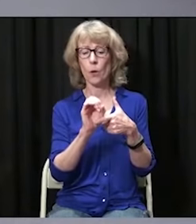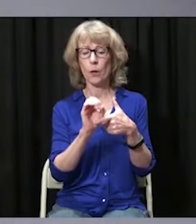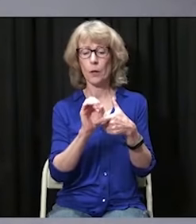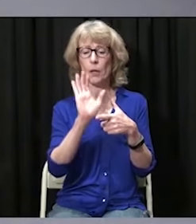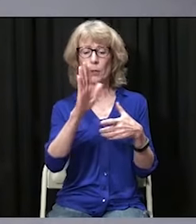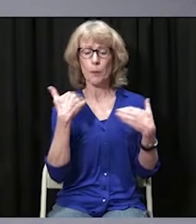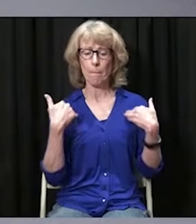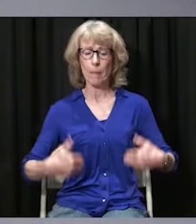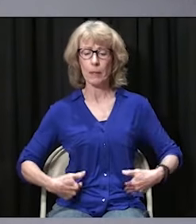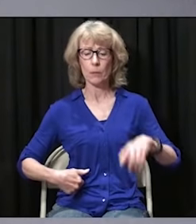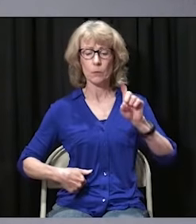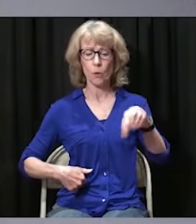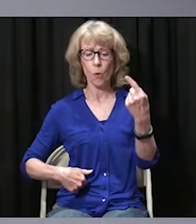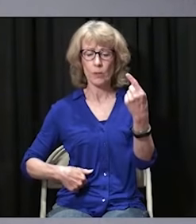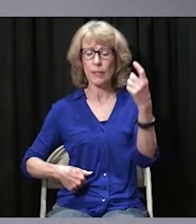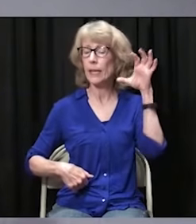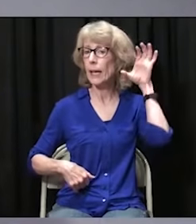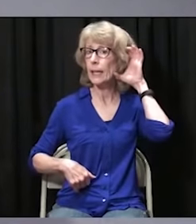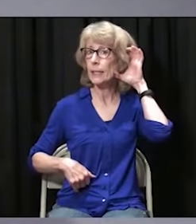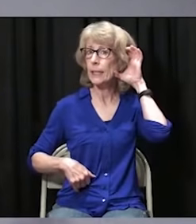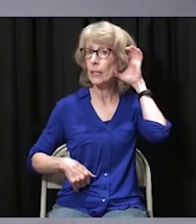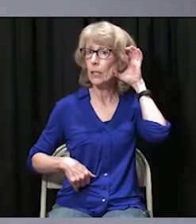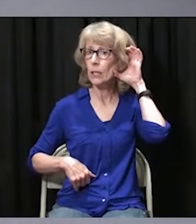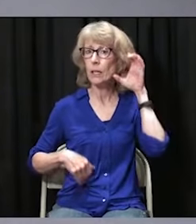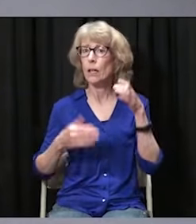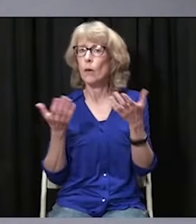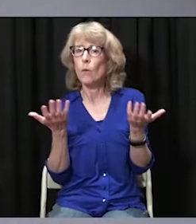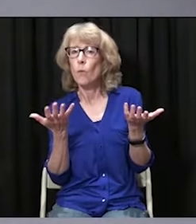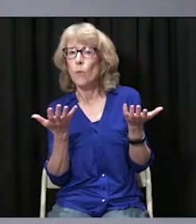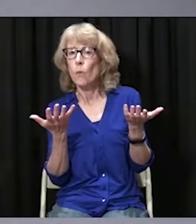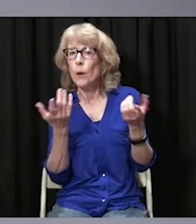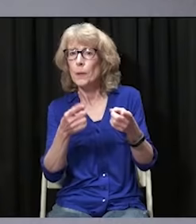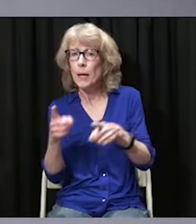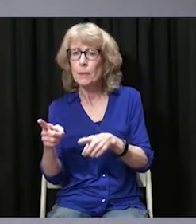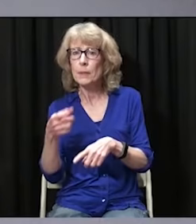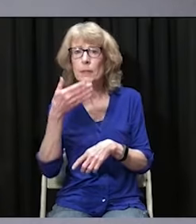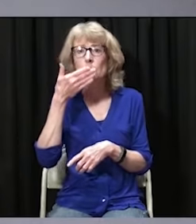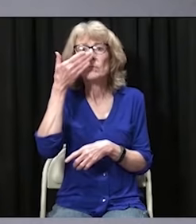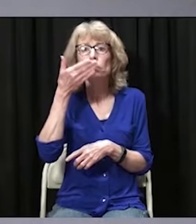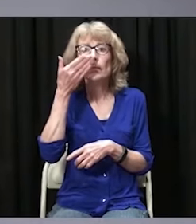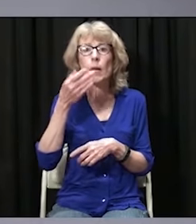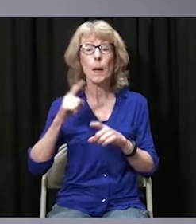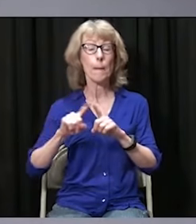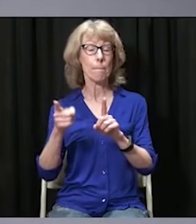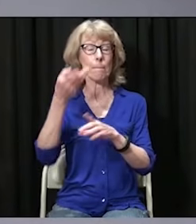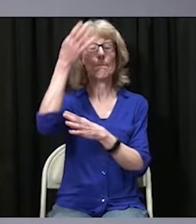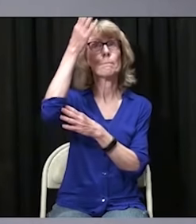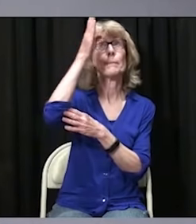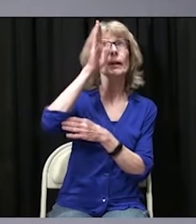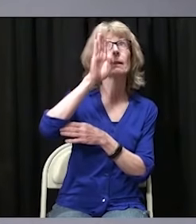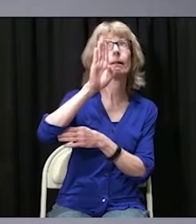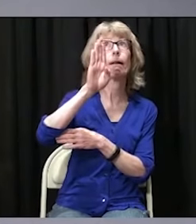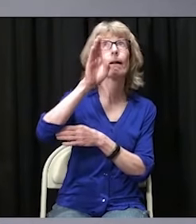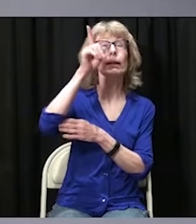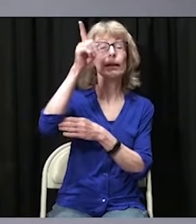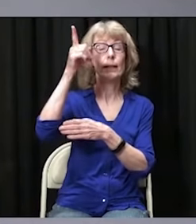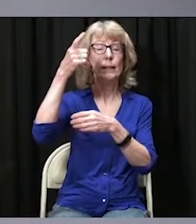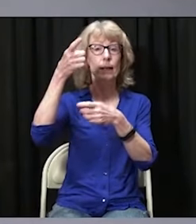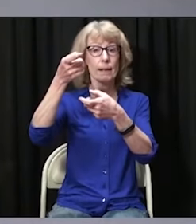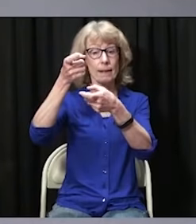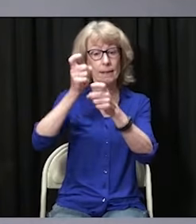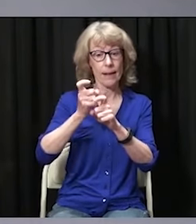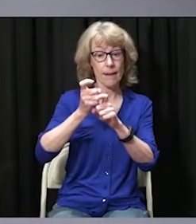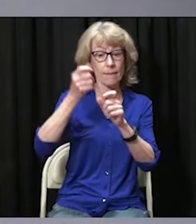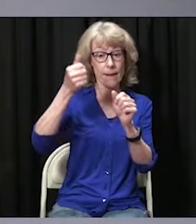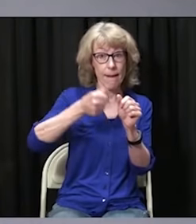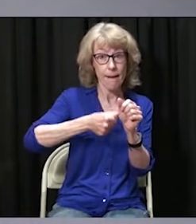smell be? But in fact, God has placed the parts of the body, every